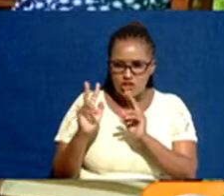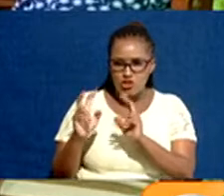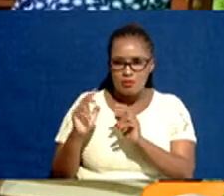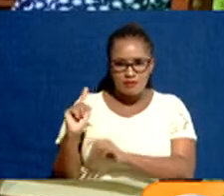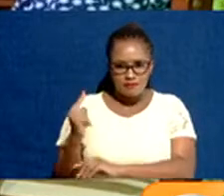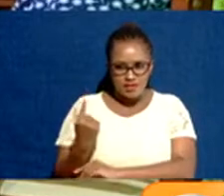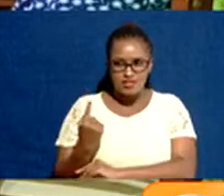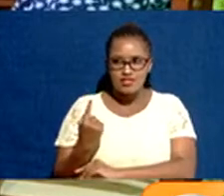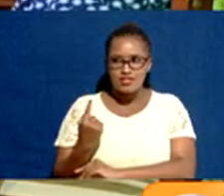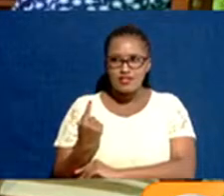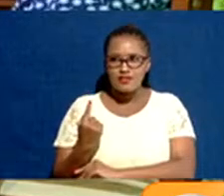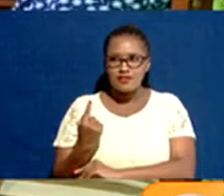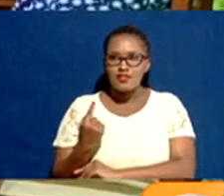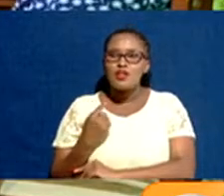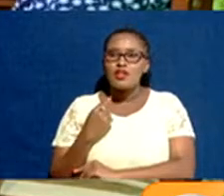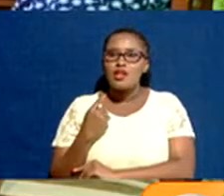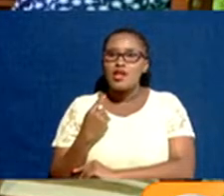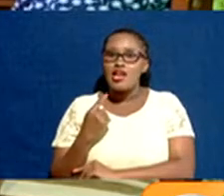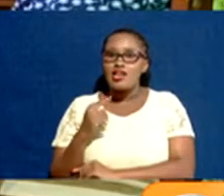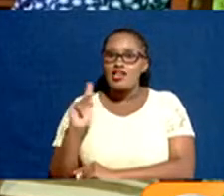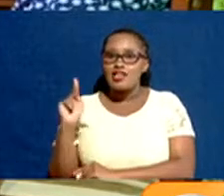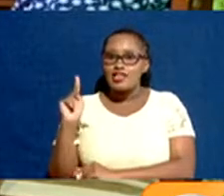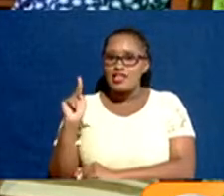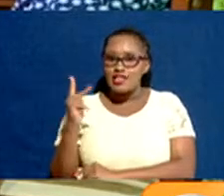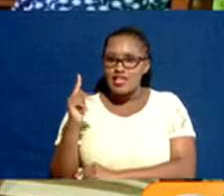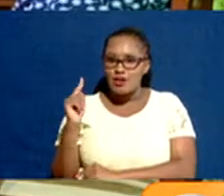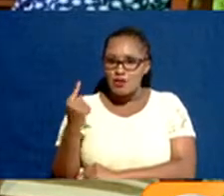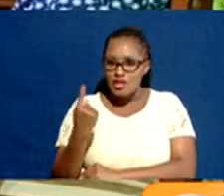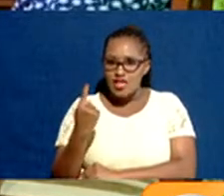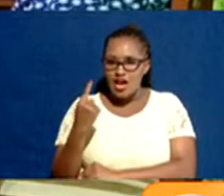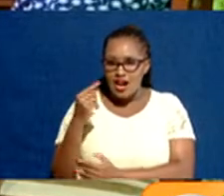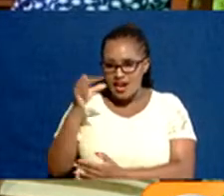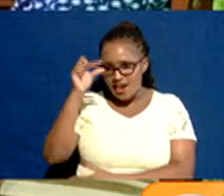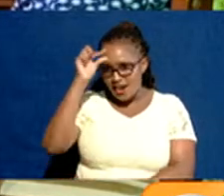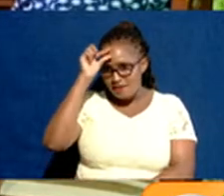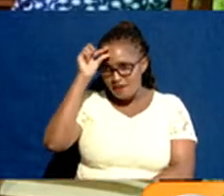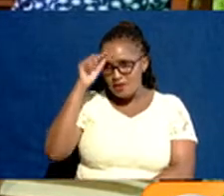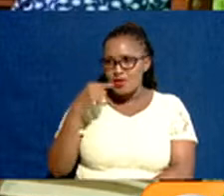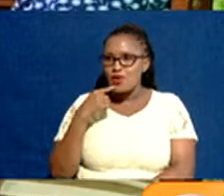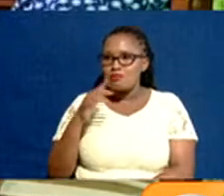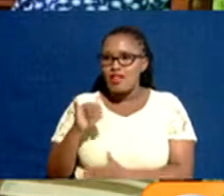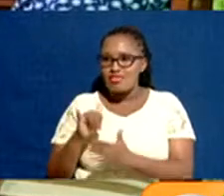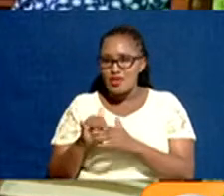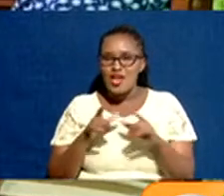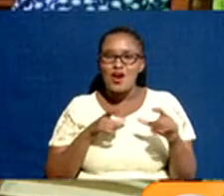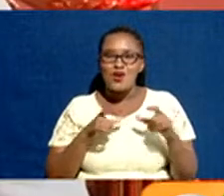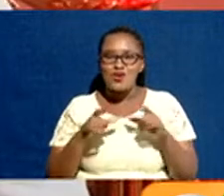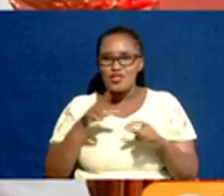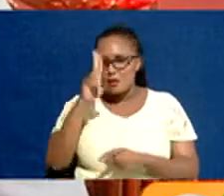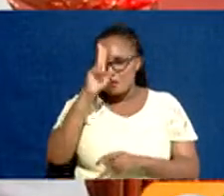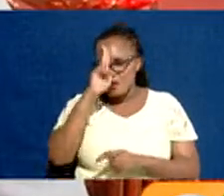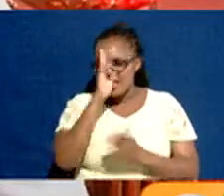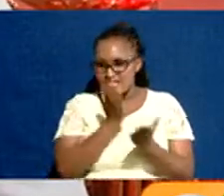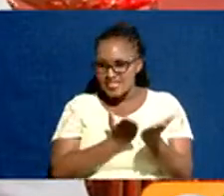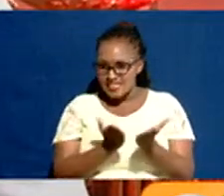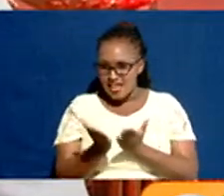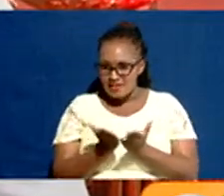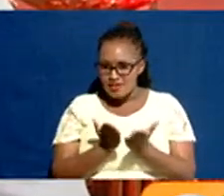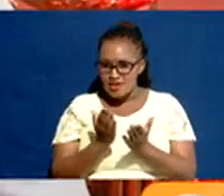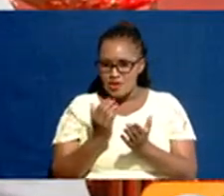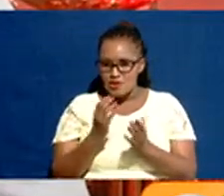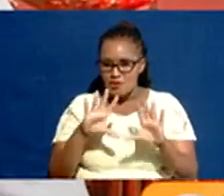discussion, when the Kenya Kwanza administration took over, you said that you're handing the National Police Service its own budget to